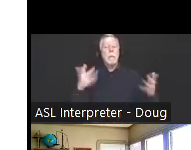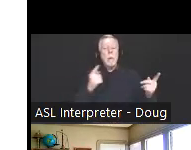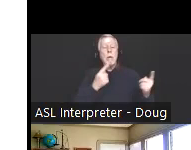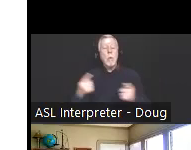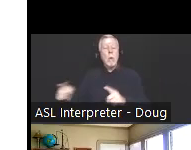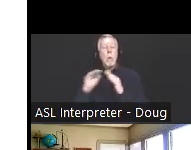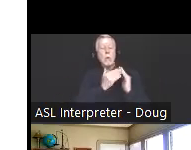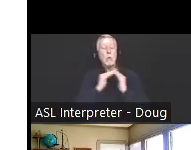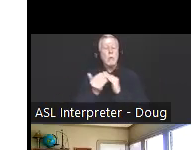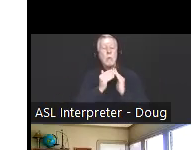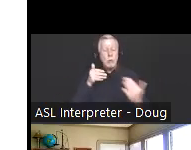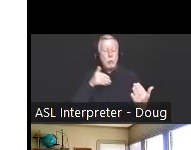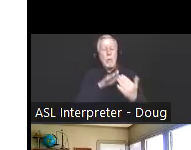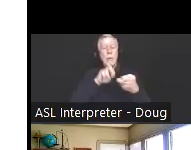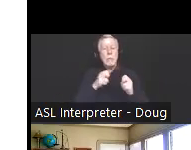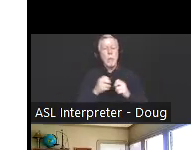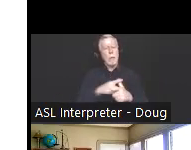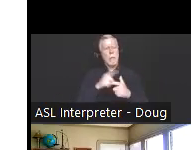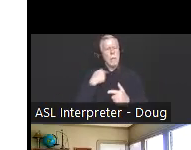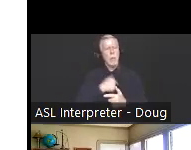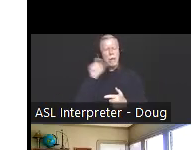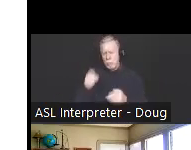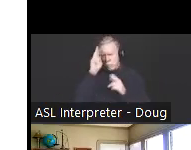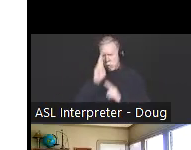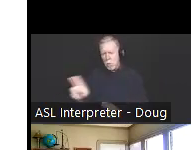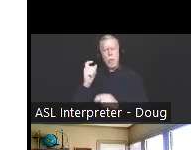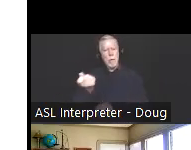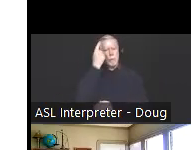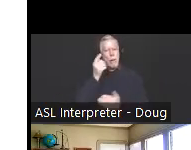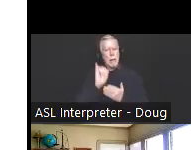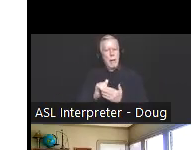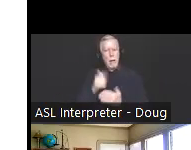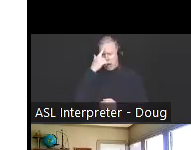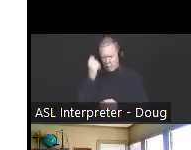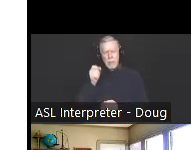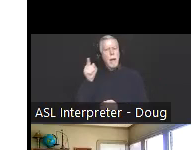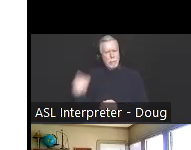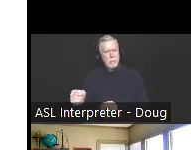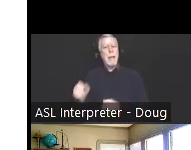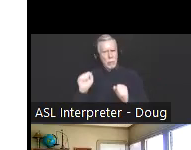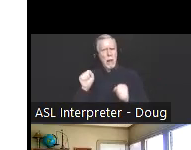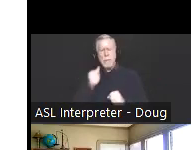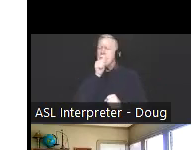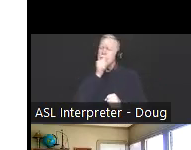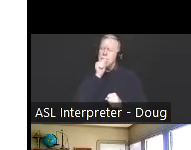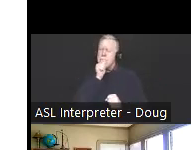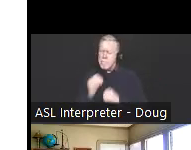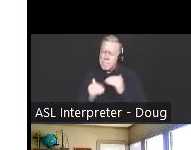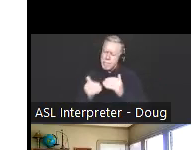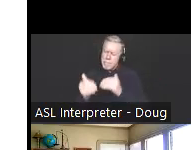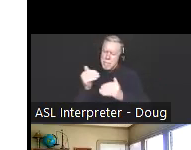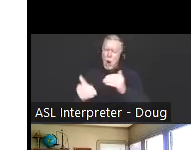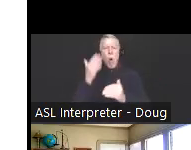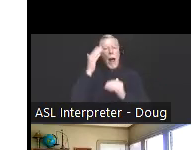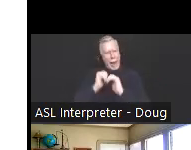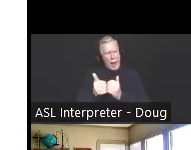the problem, let's honor and understand that, because they got there by virtue of some problem analysis